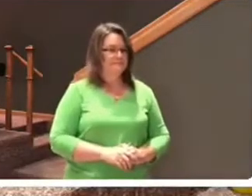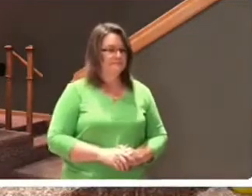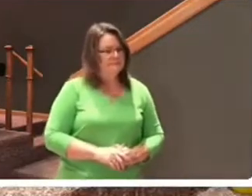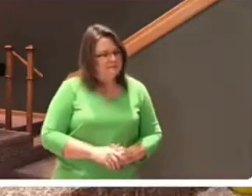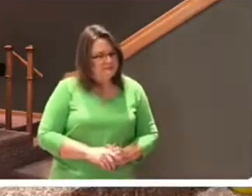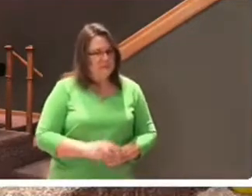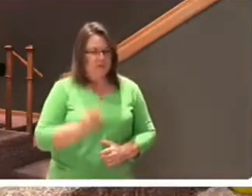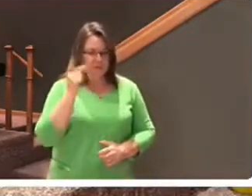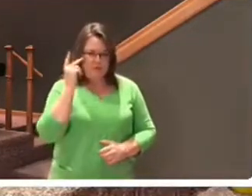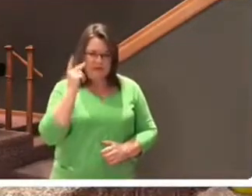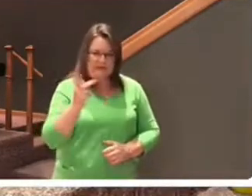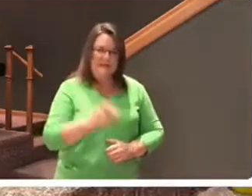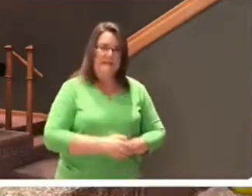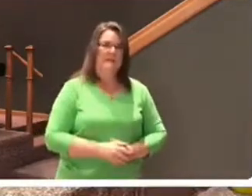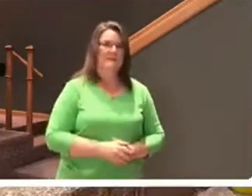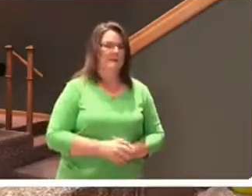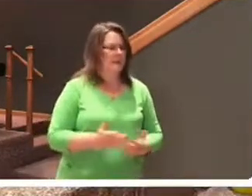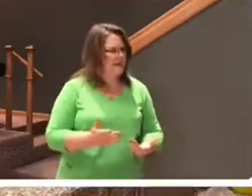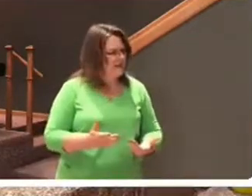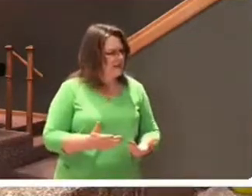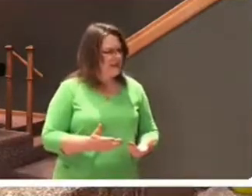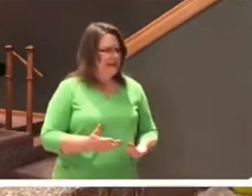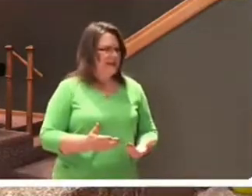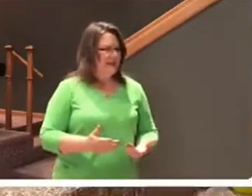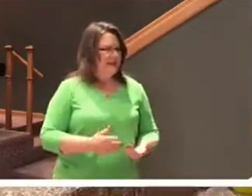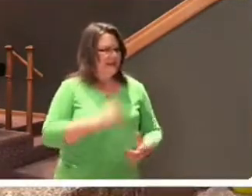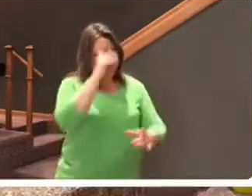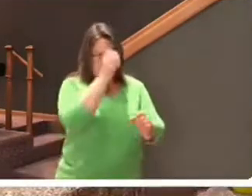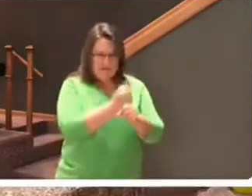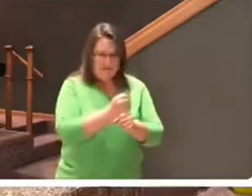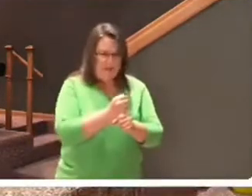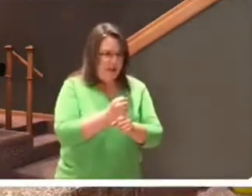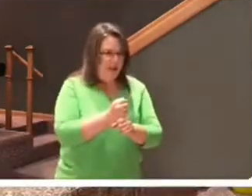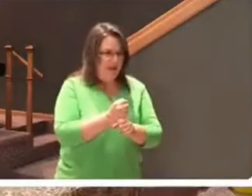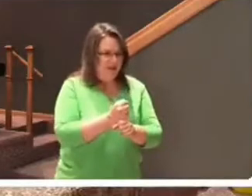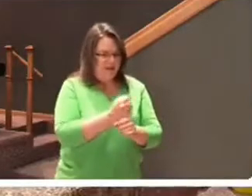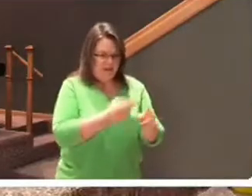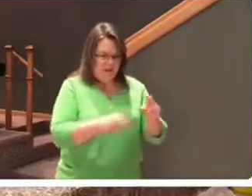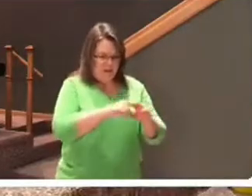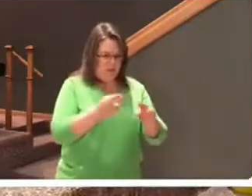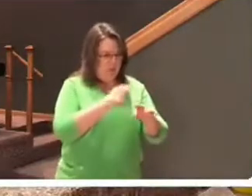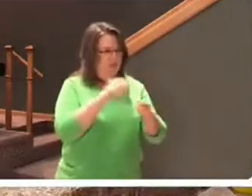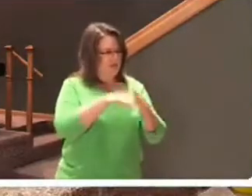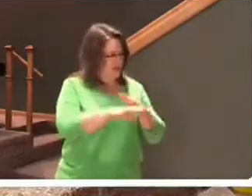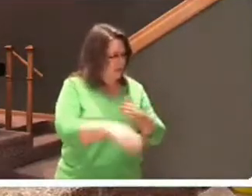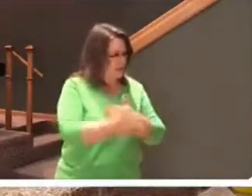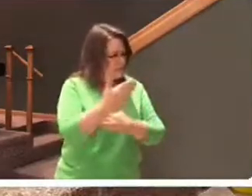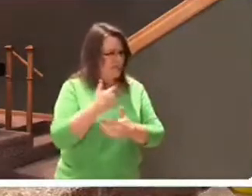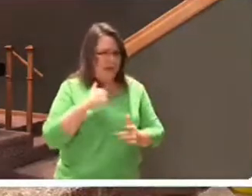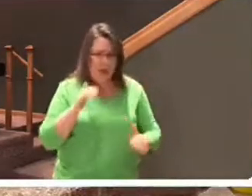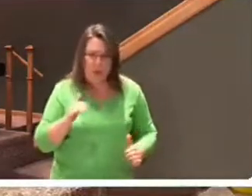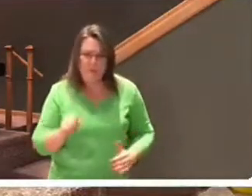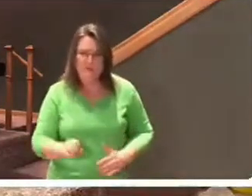Do you see? Is faith rising in you this morning? I hope so.